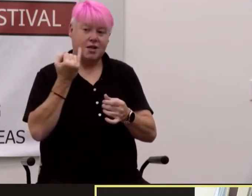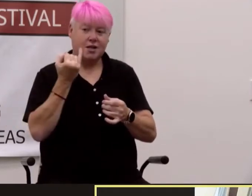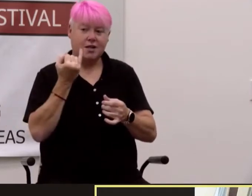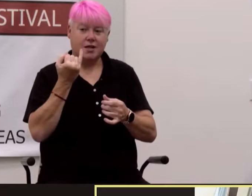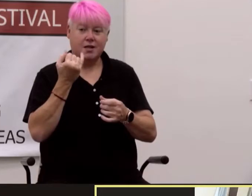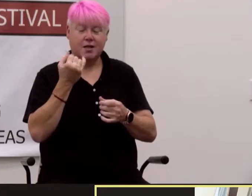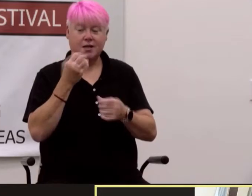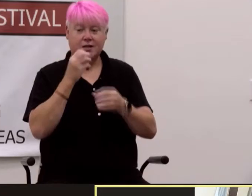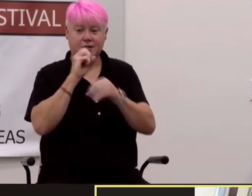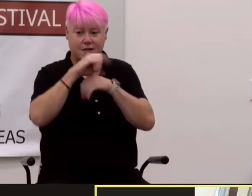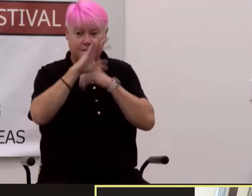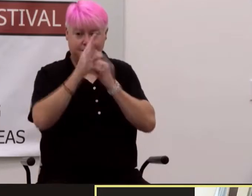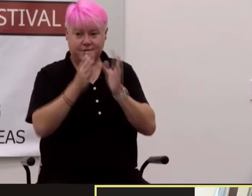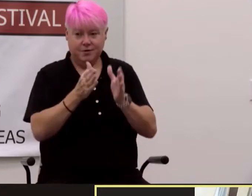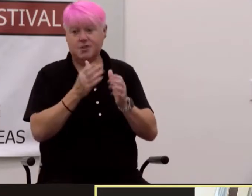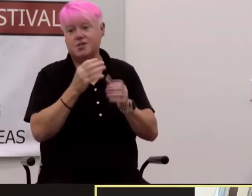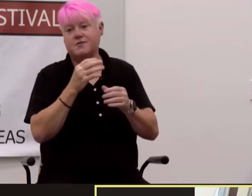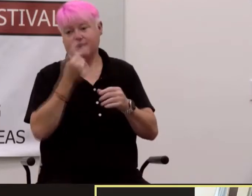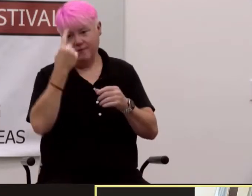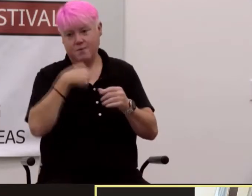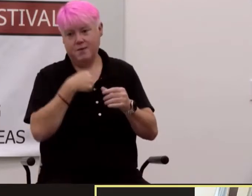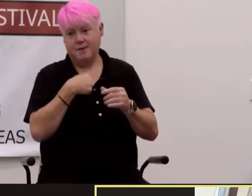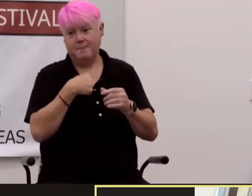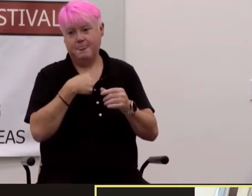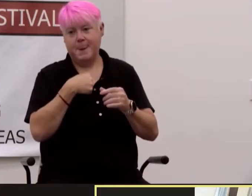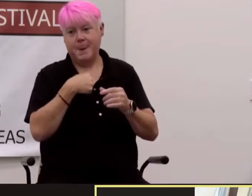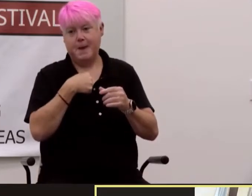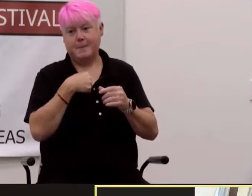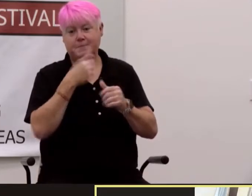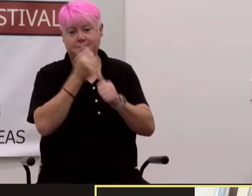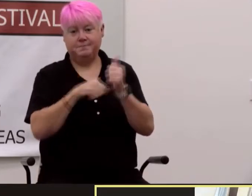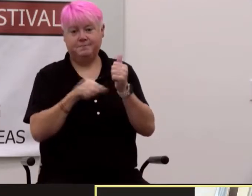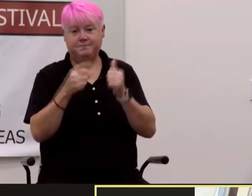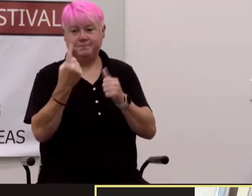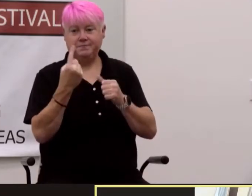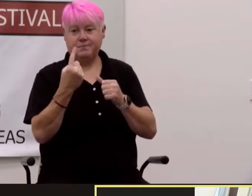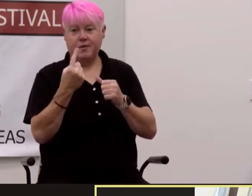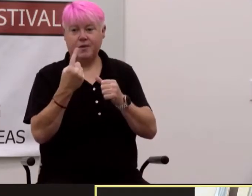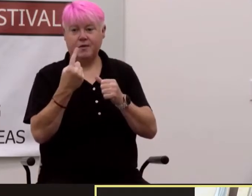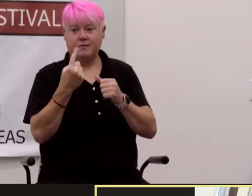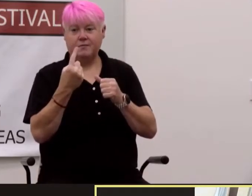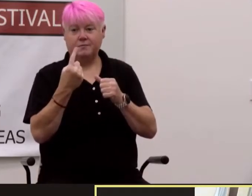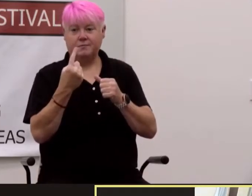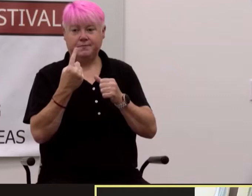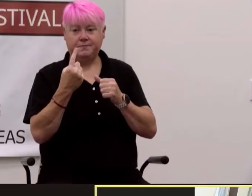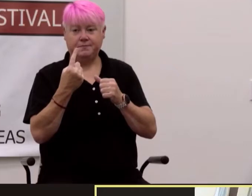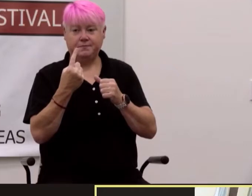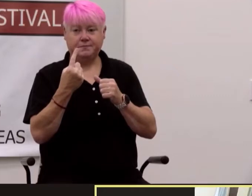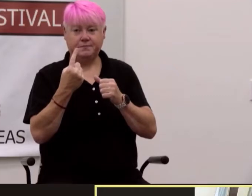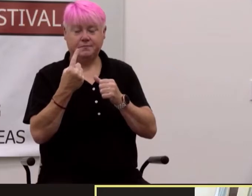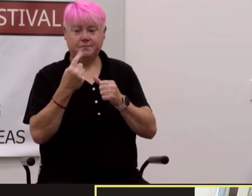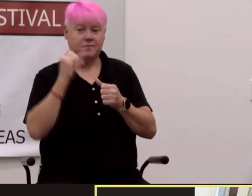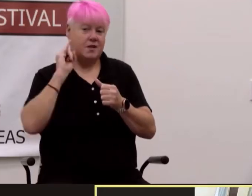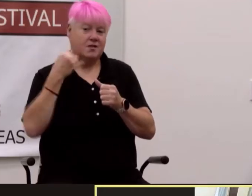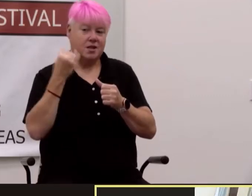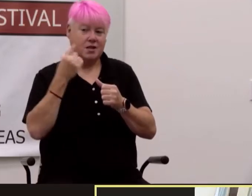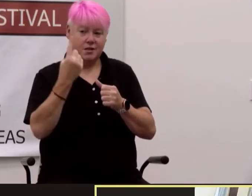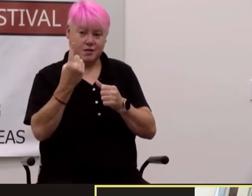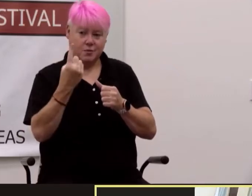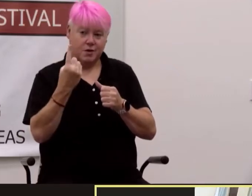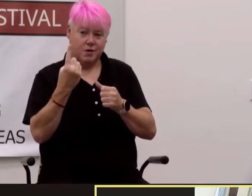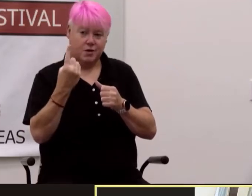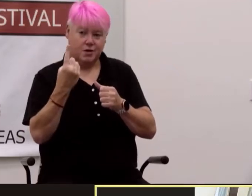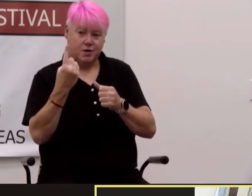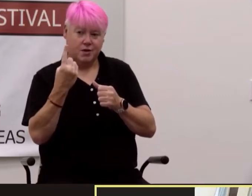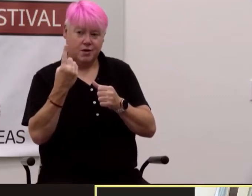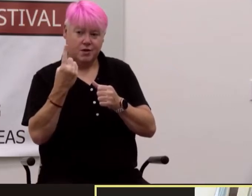because like I said before, to everybody, your name should be just as big, because Jen is the one that